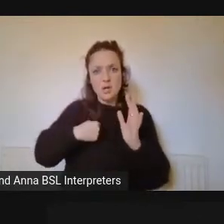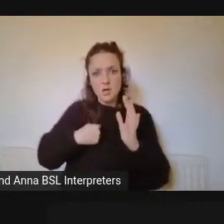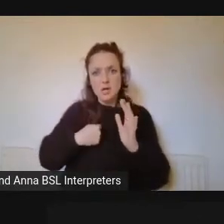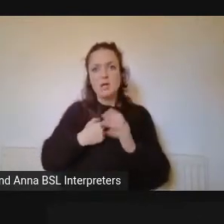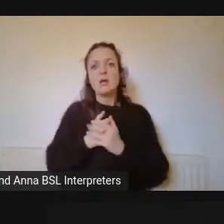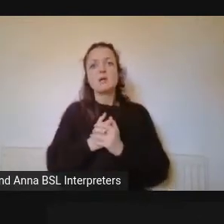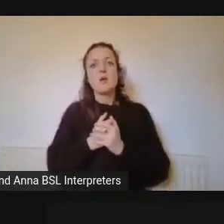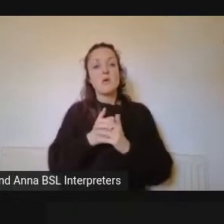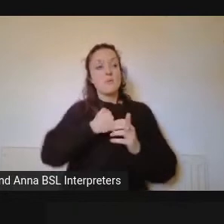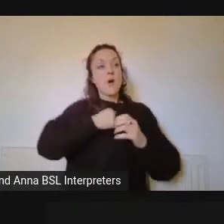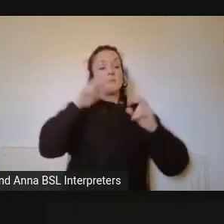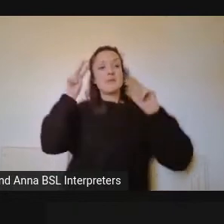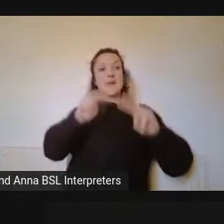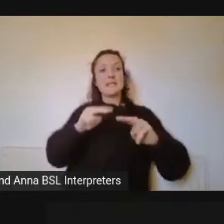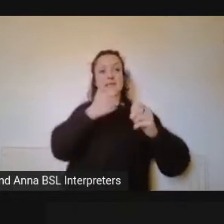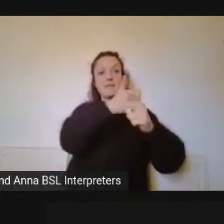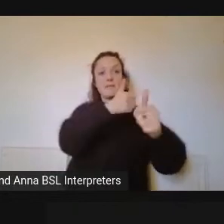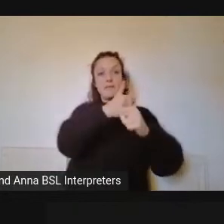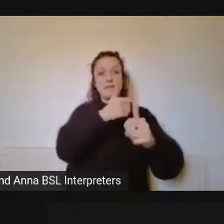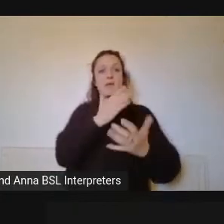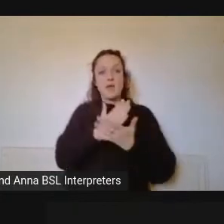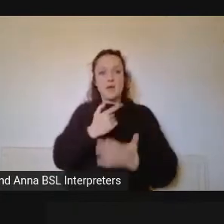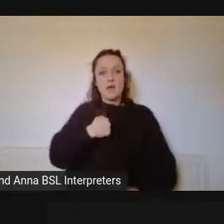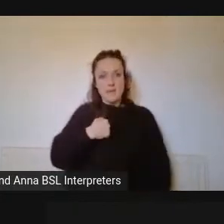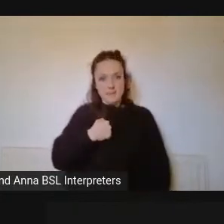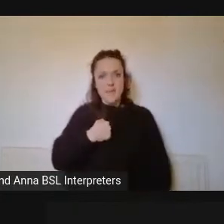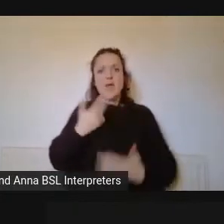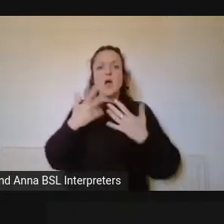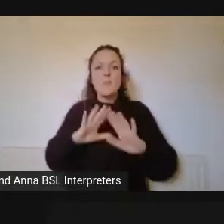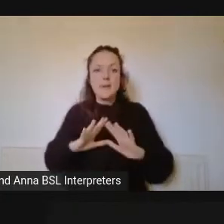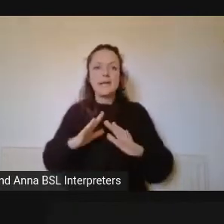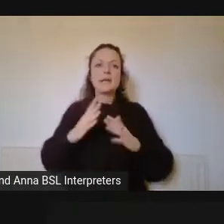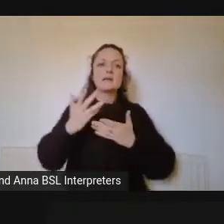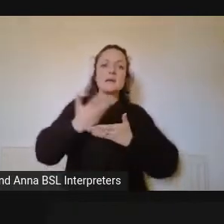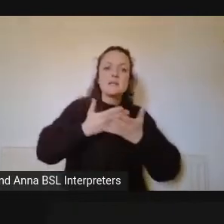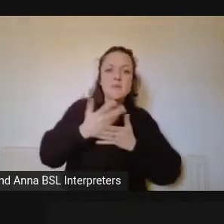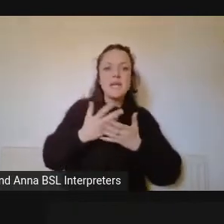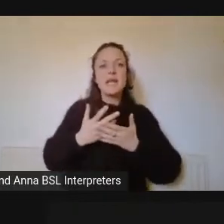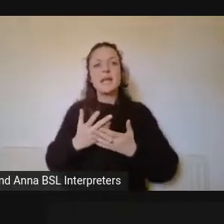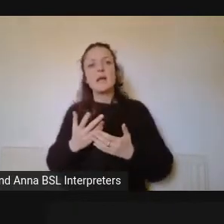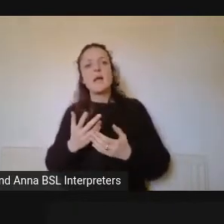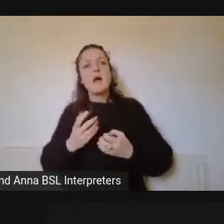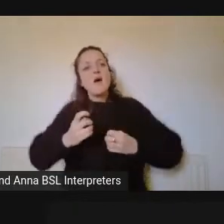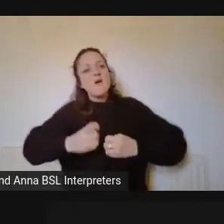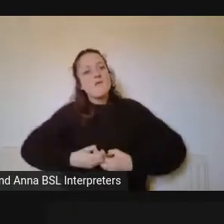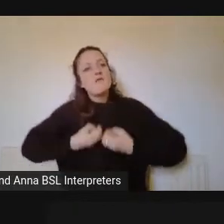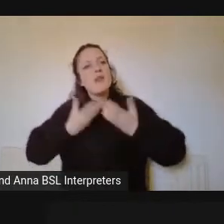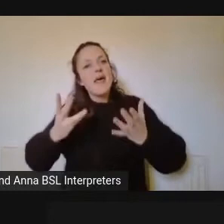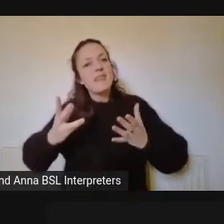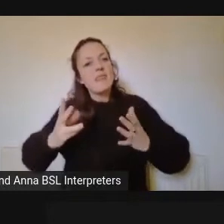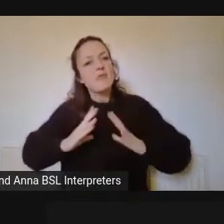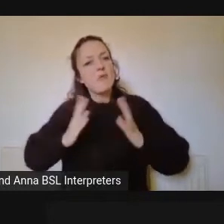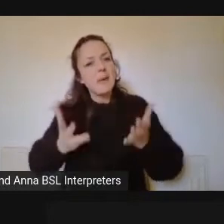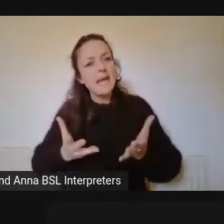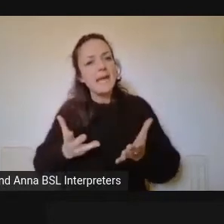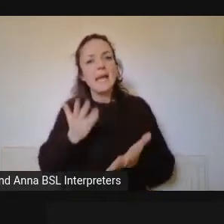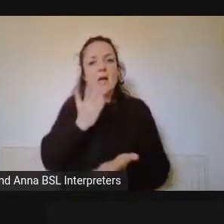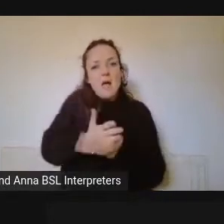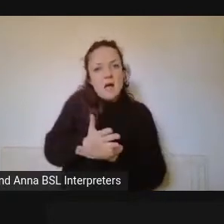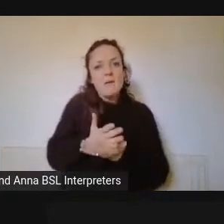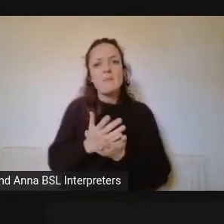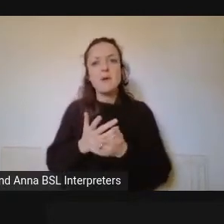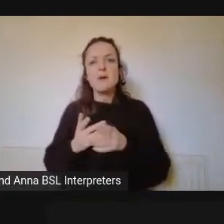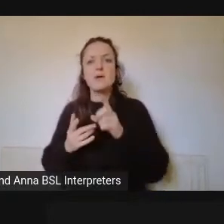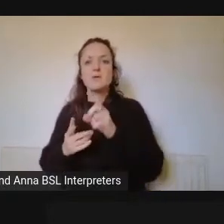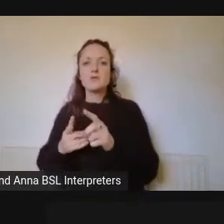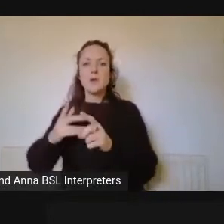that we've been talking a lot about sort of philanthropy, you know, CSR and all sorts of things. So CSR, corporate social responsibility, needs to